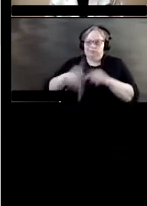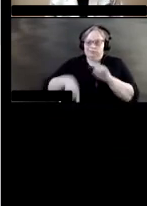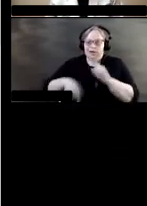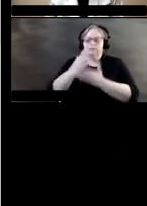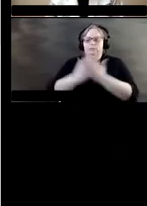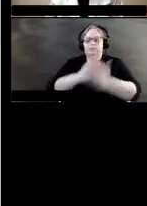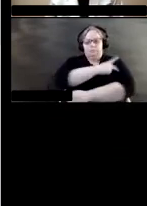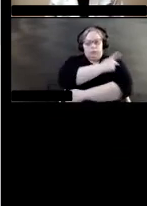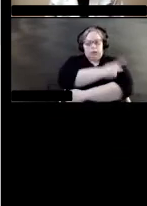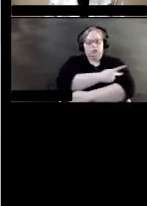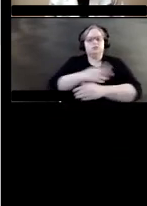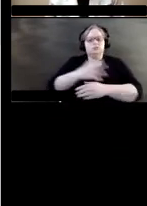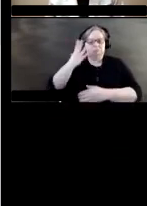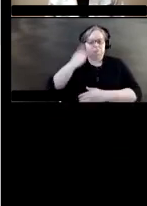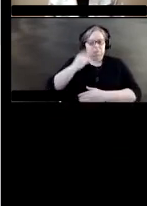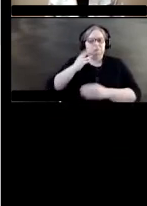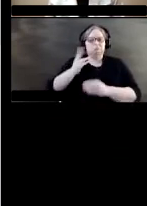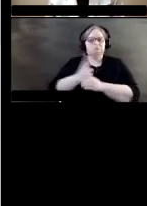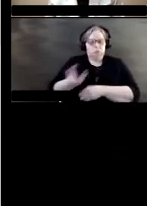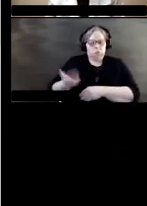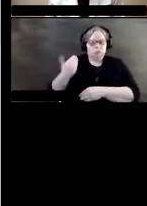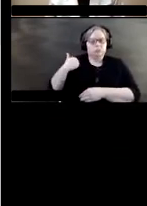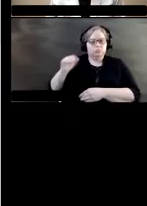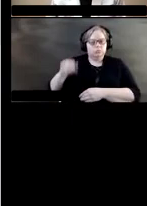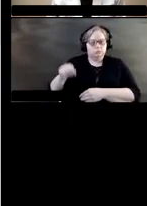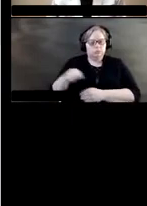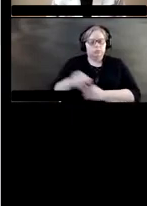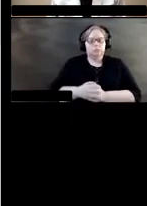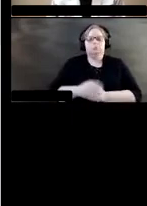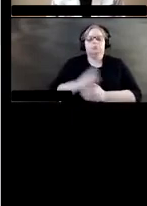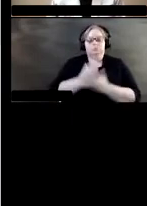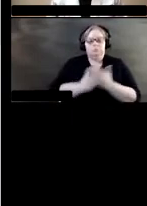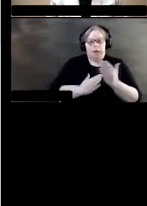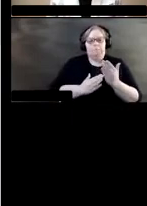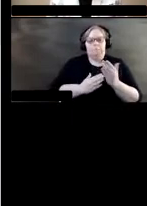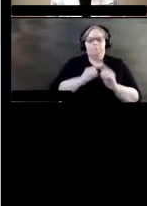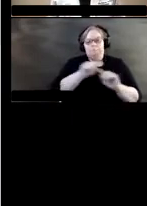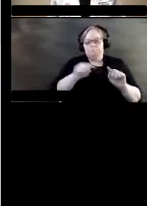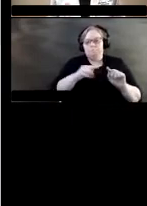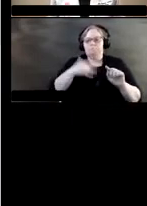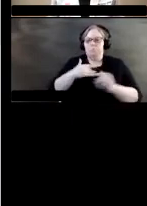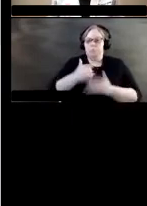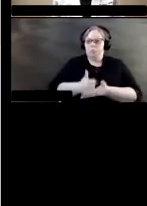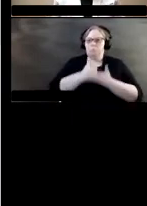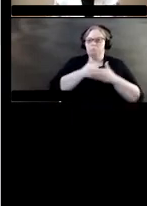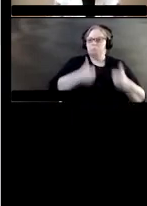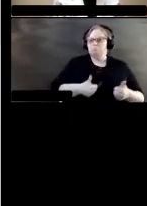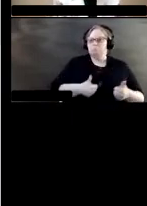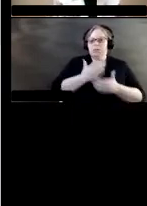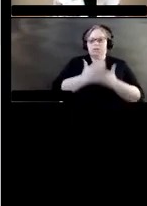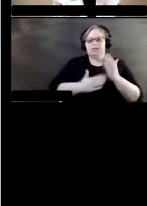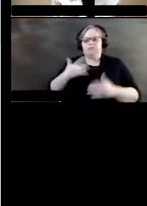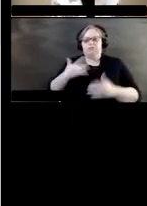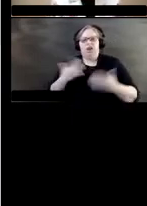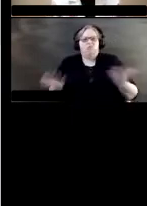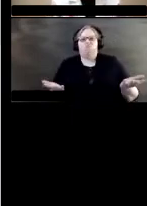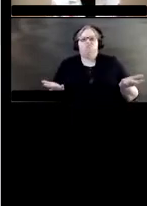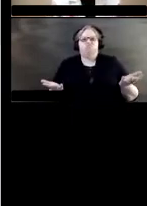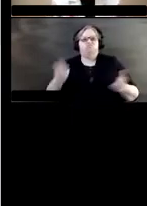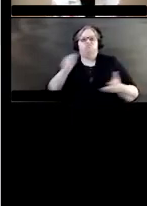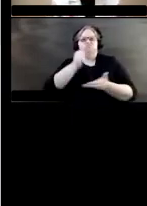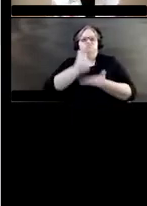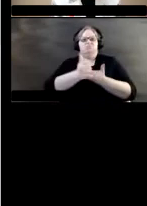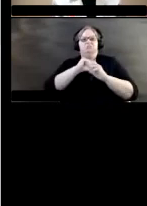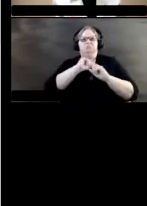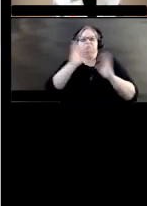have used it, and some feel that it helps and some feel that it doesn't. And I think part of